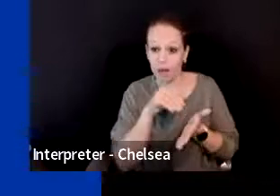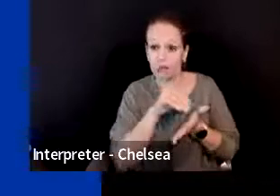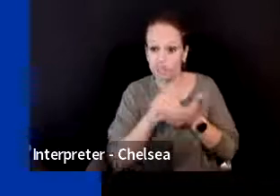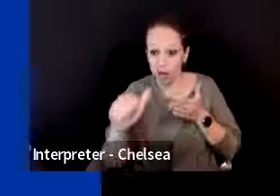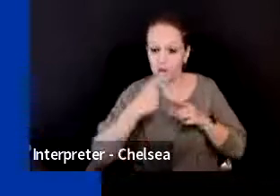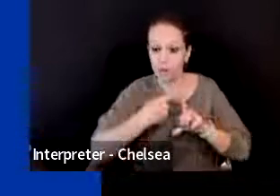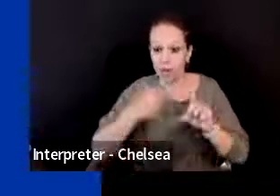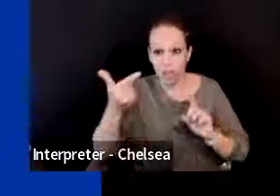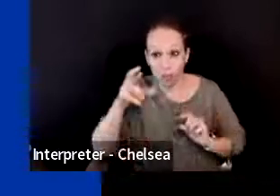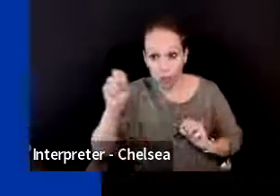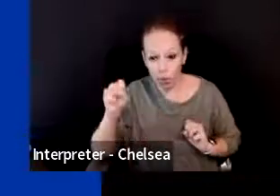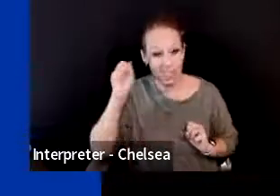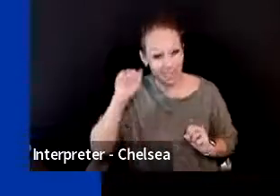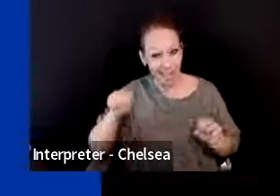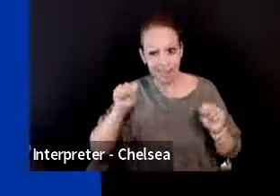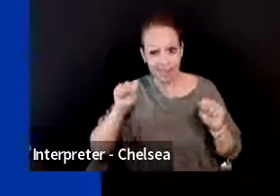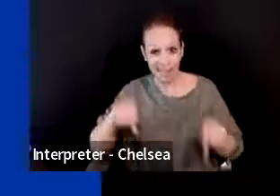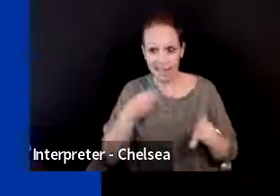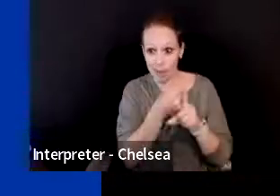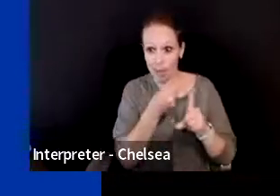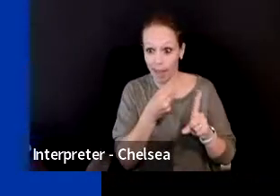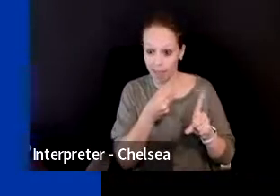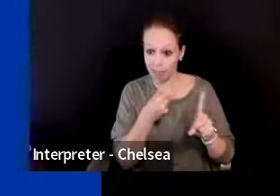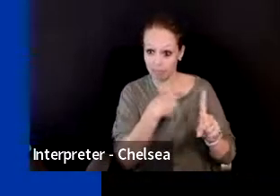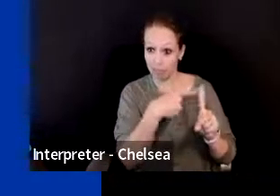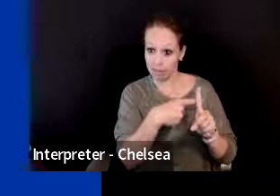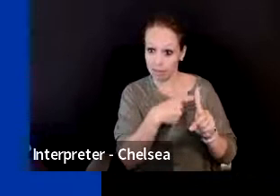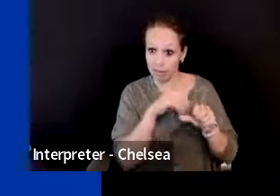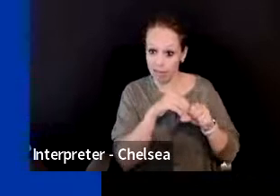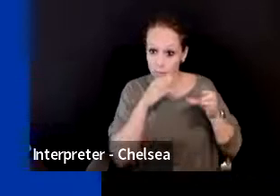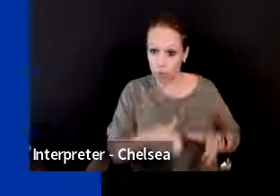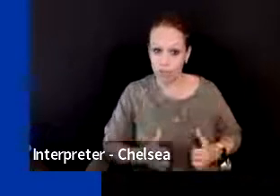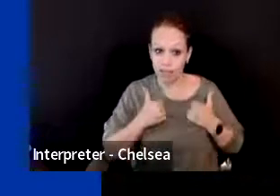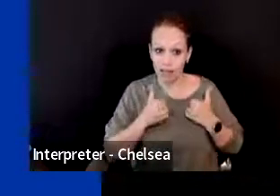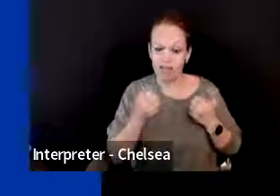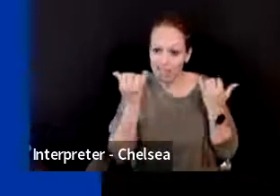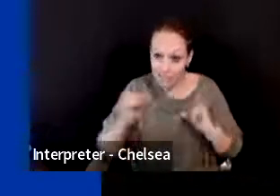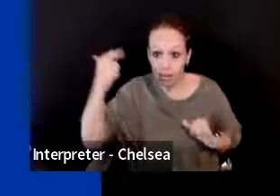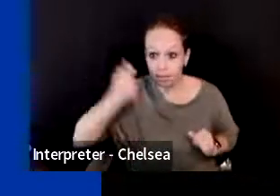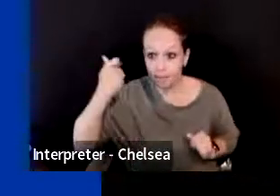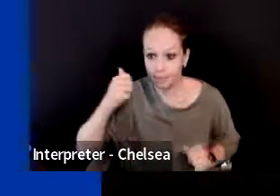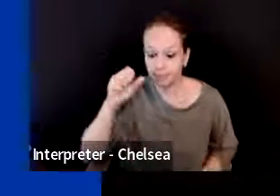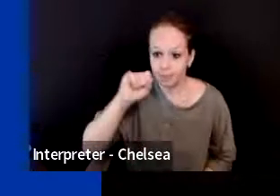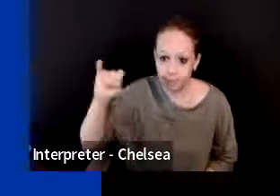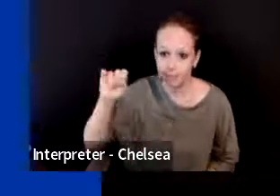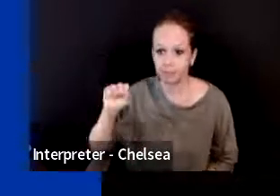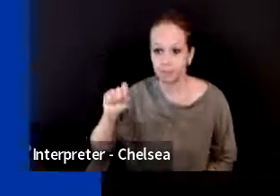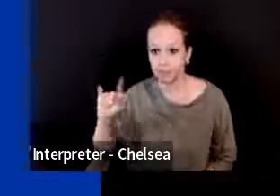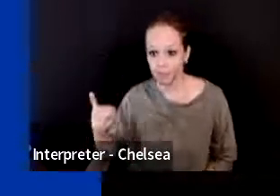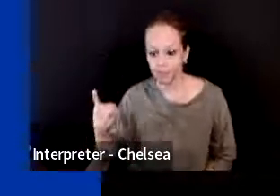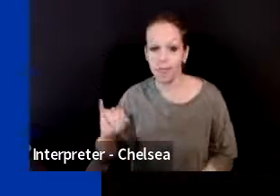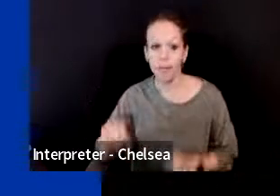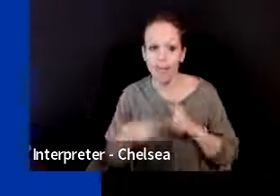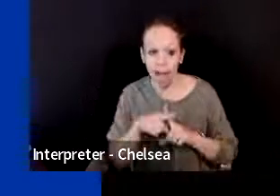in people's lives, and still receive an SSI or SSDI cash payment, and still maintain eligibility